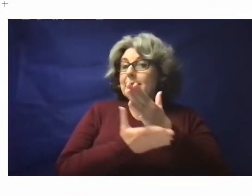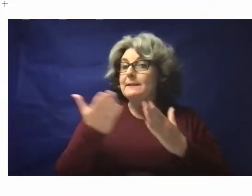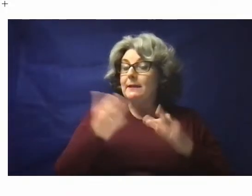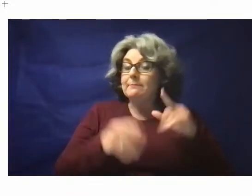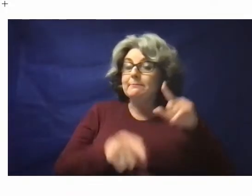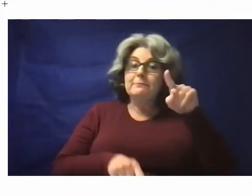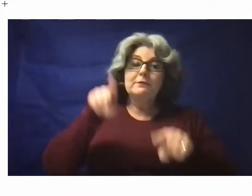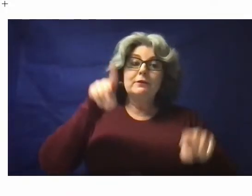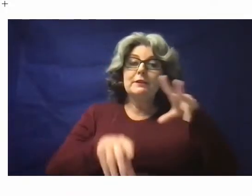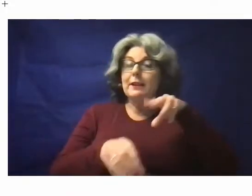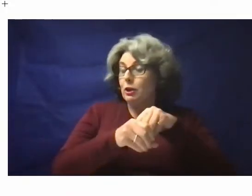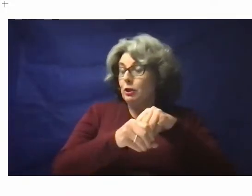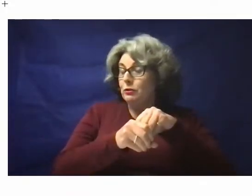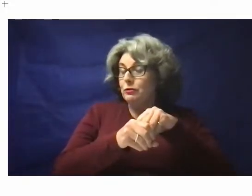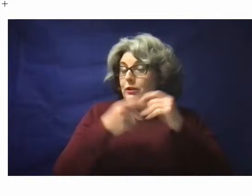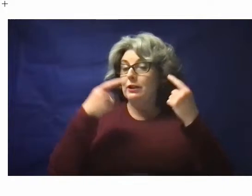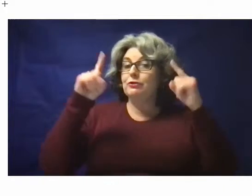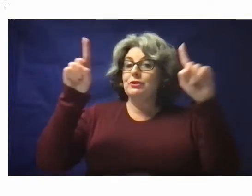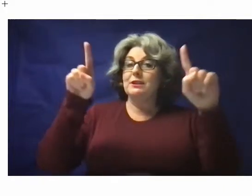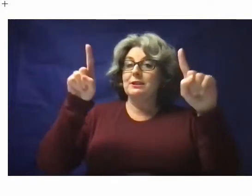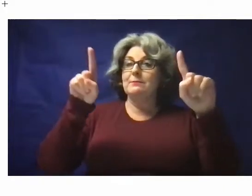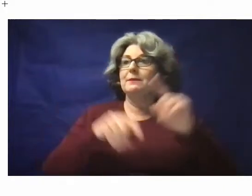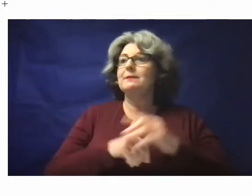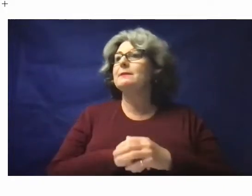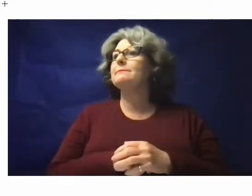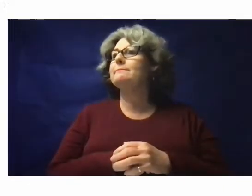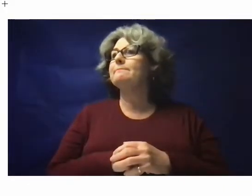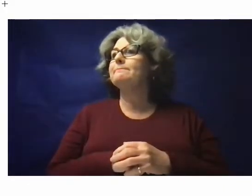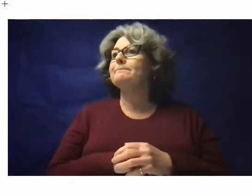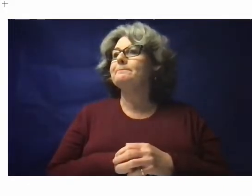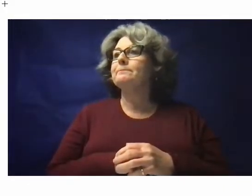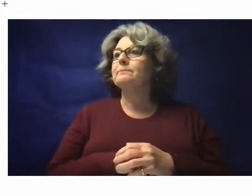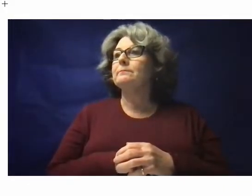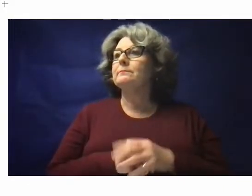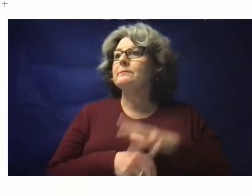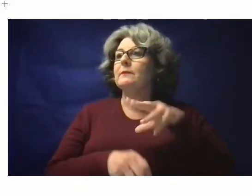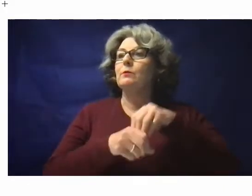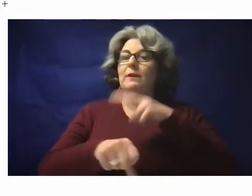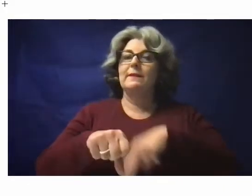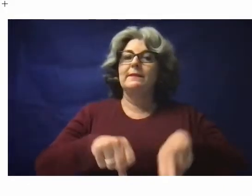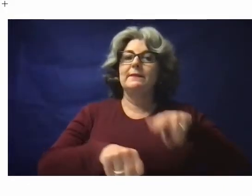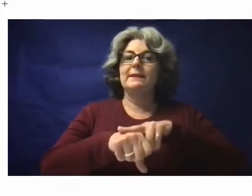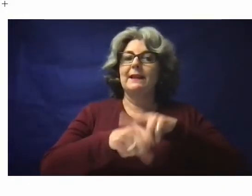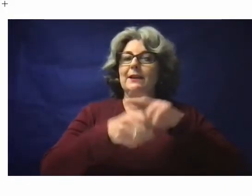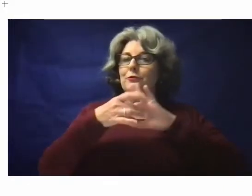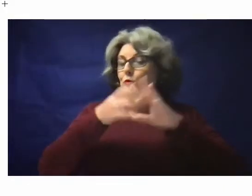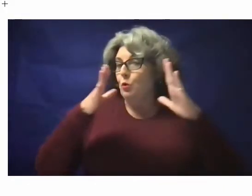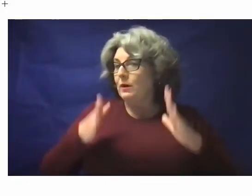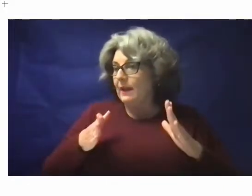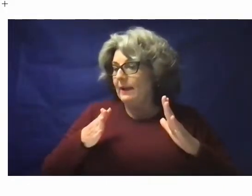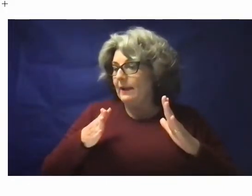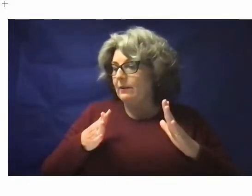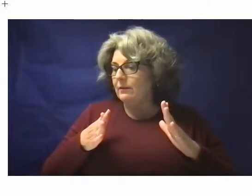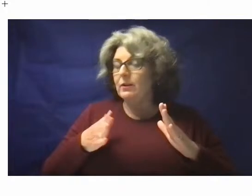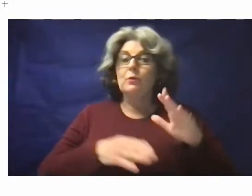inclusions achievements are 5 diversity networks with a national coordinator. We have a task force